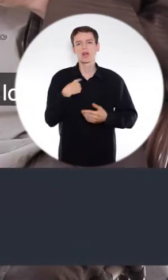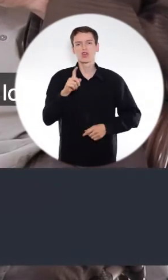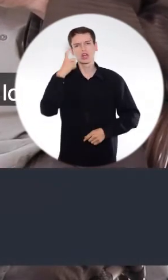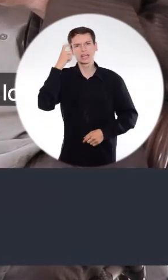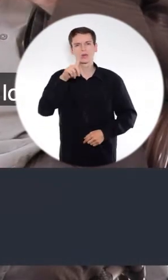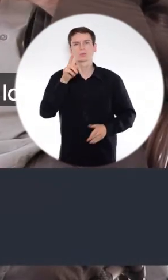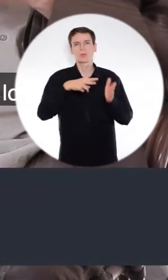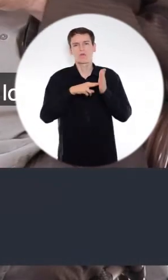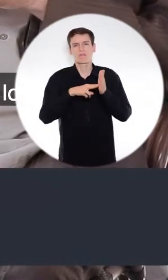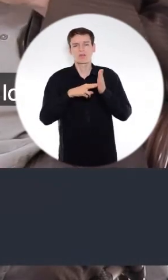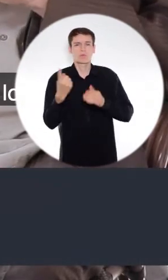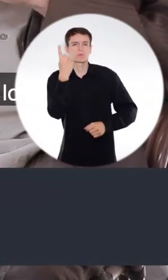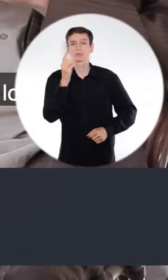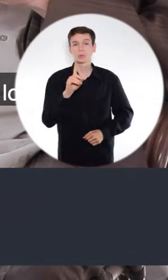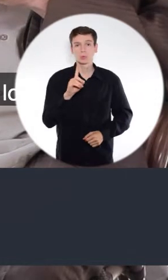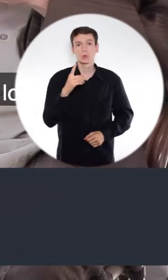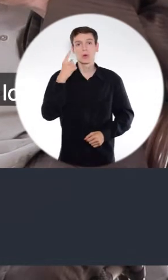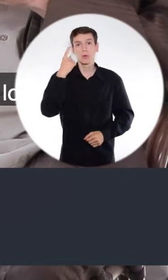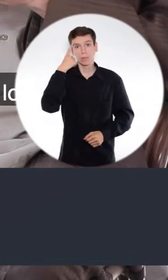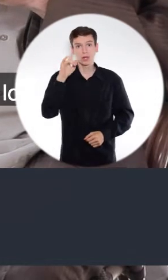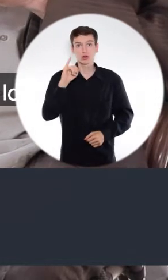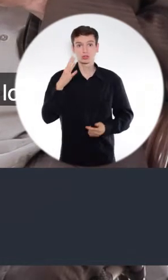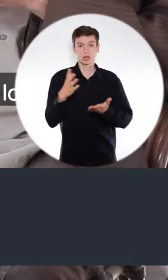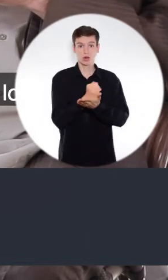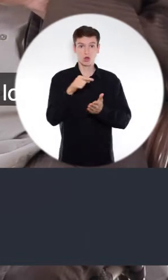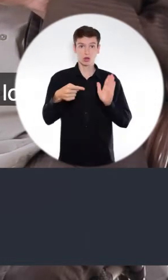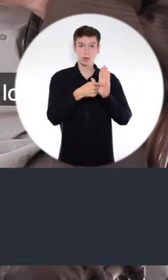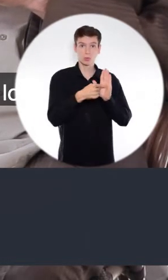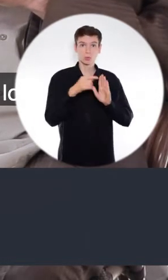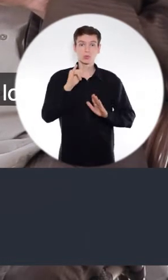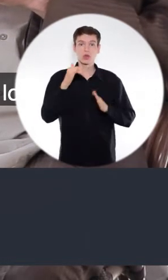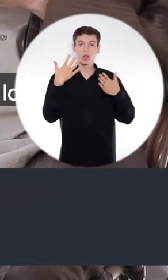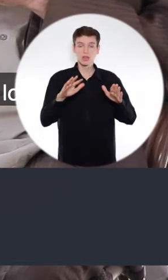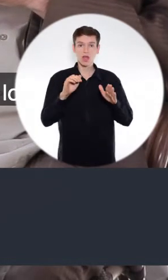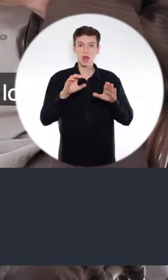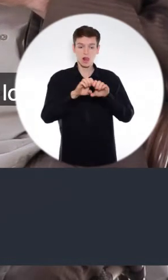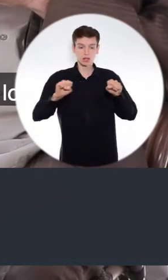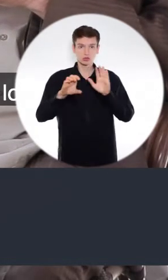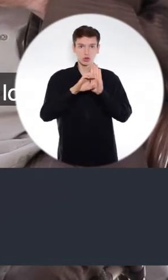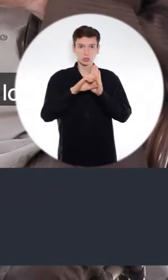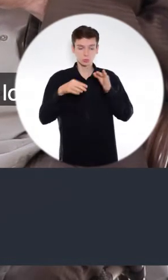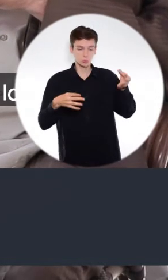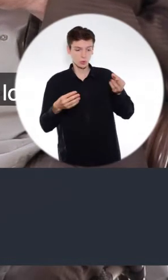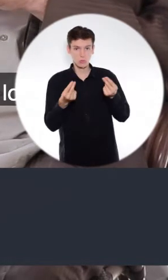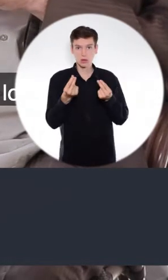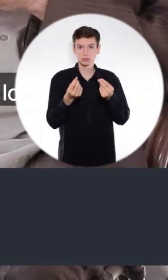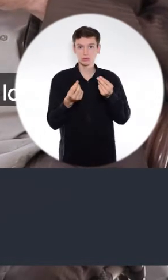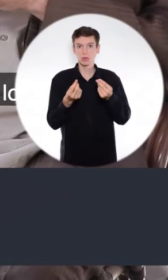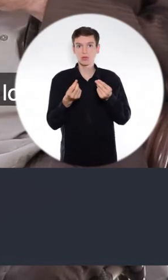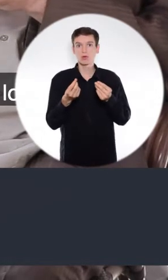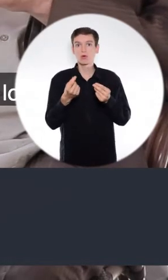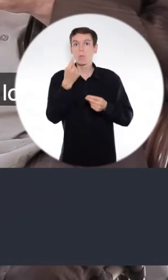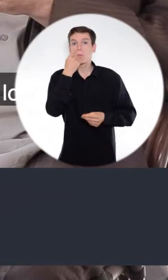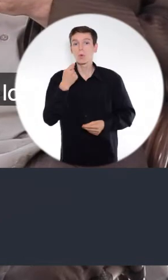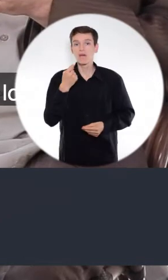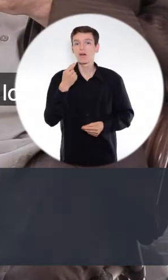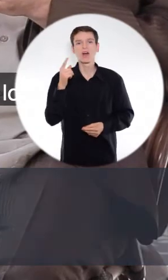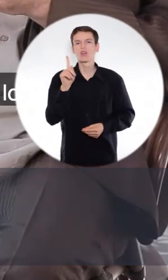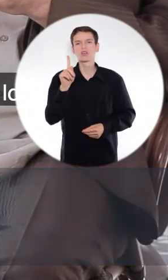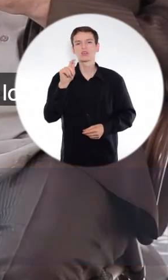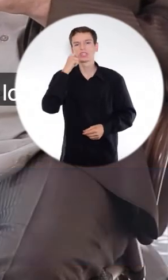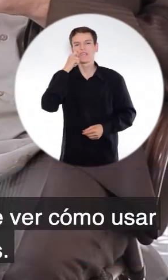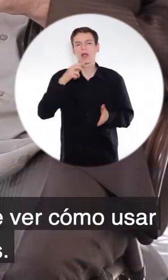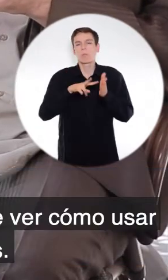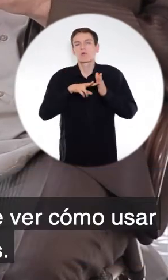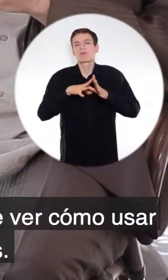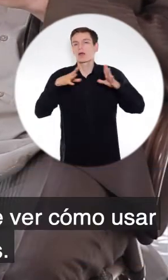far and you produce a decent draft, people will go for it. Yeah. So it's not a major constraint. But if I was thinking about this a month